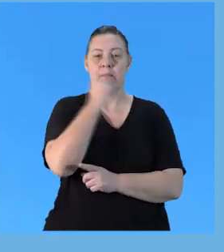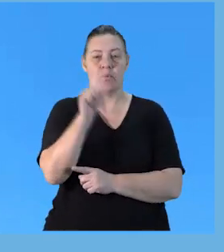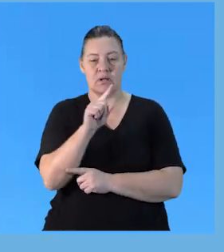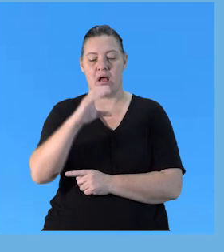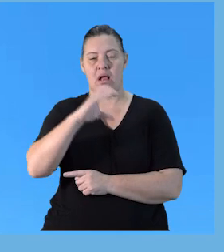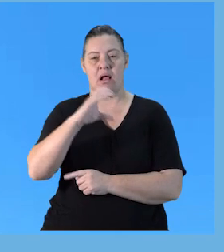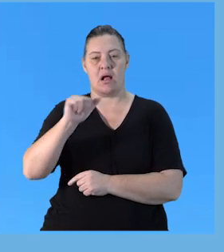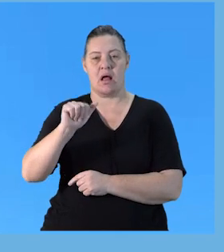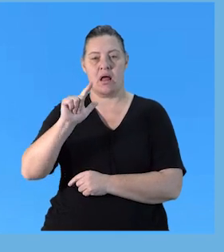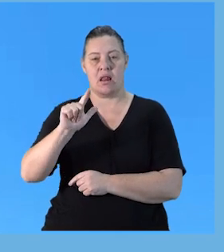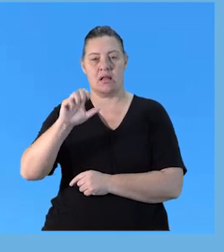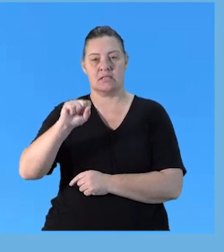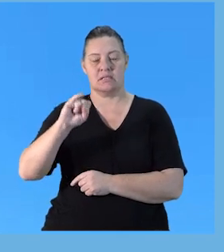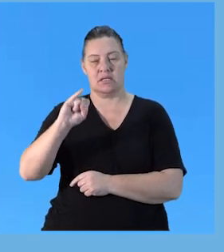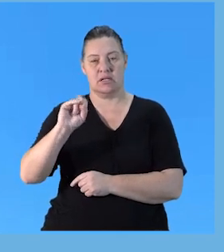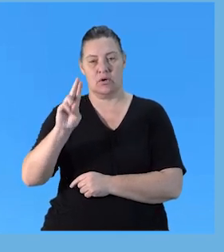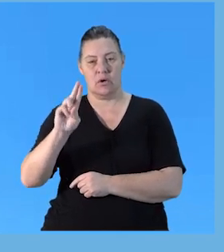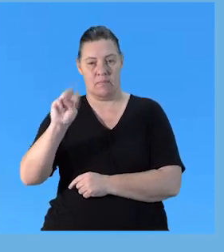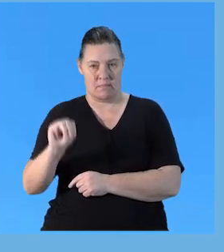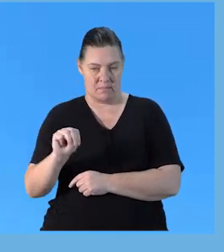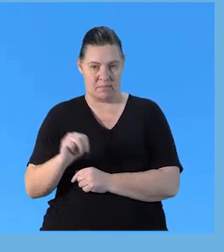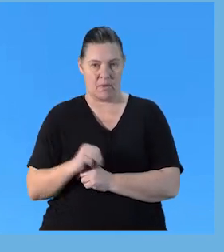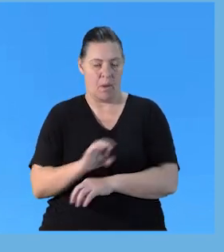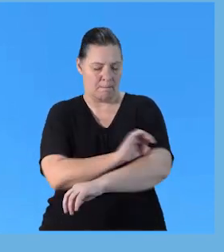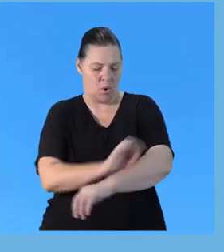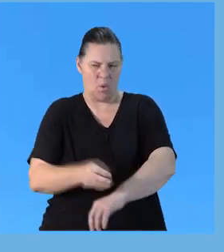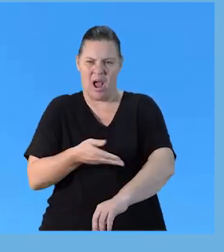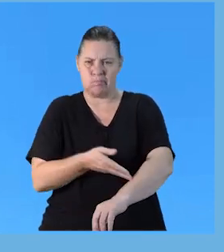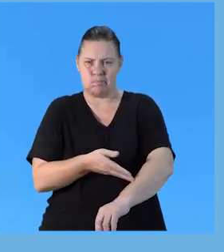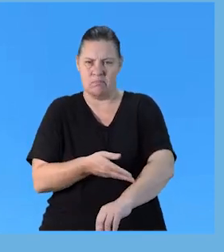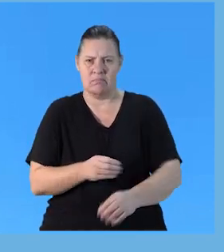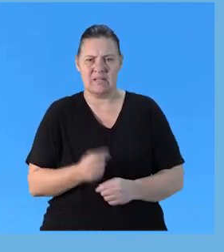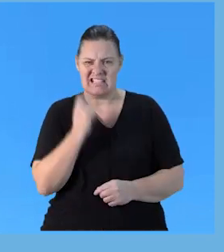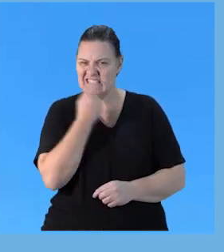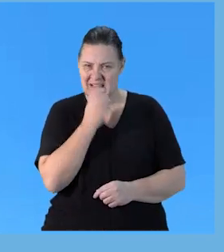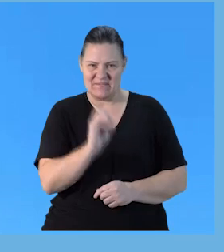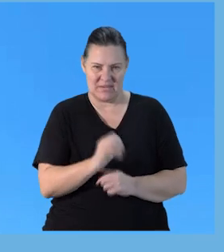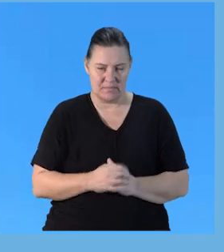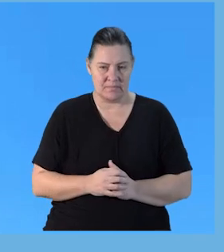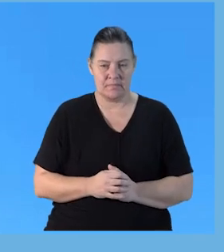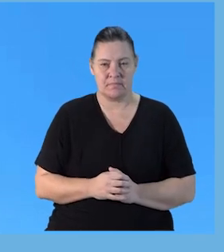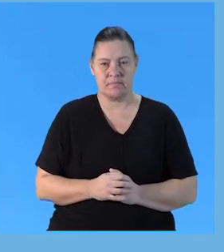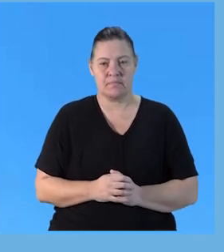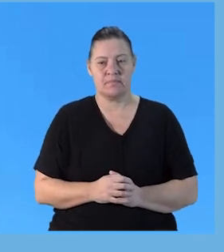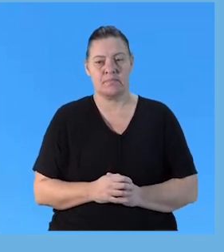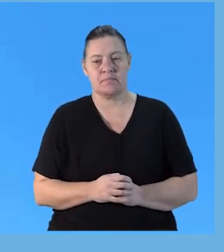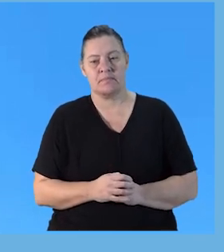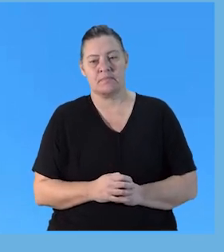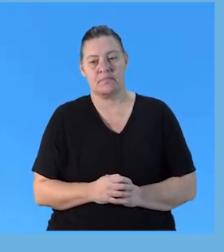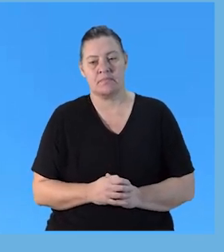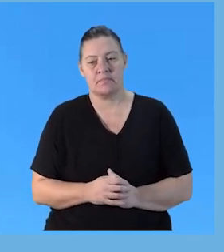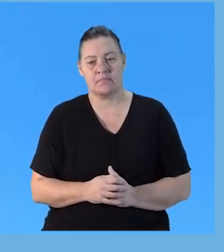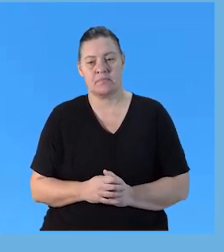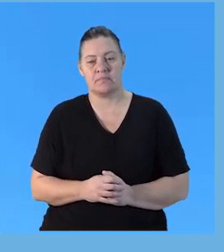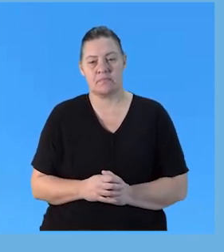take everything and put them into one particular diagram? Remember, we start with a cell, negative and a positive